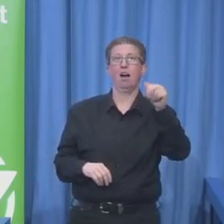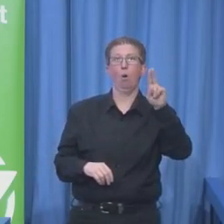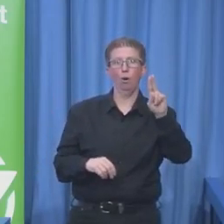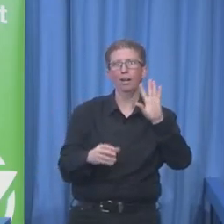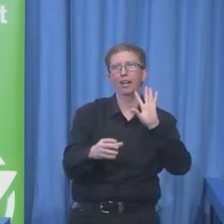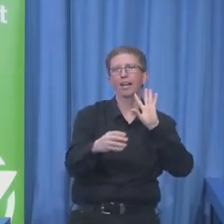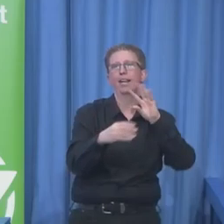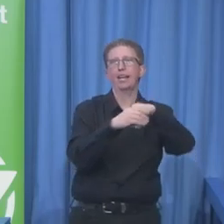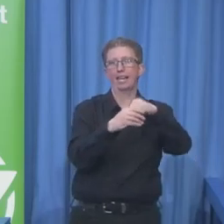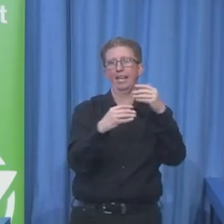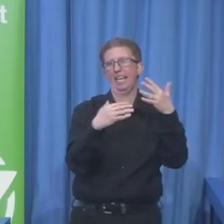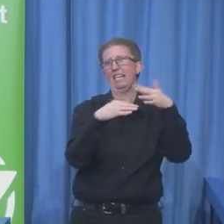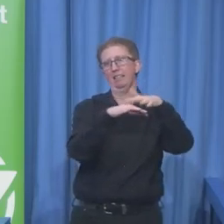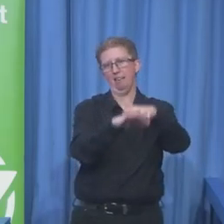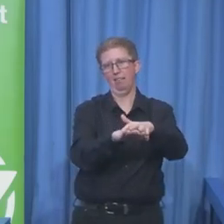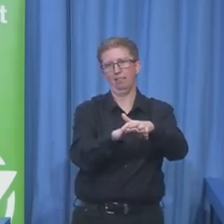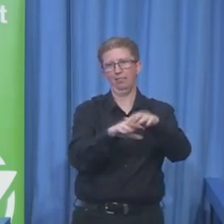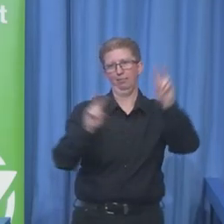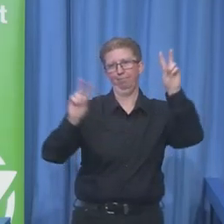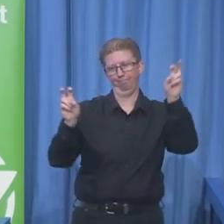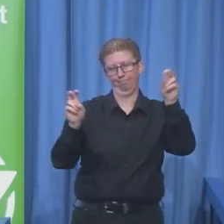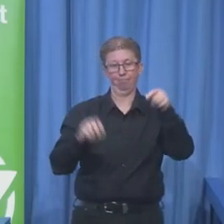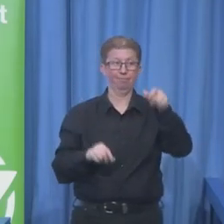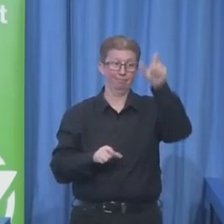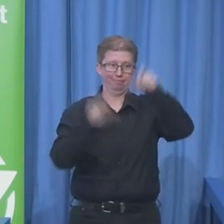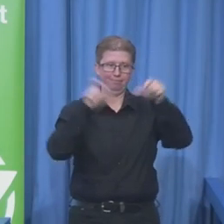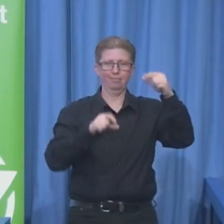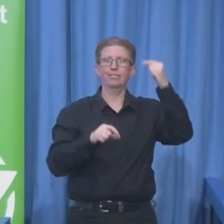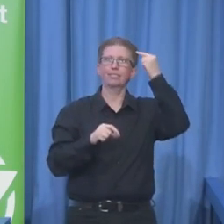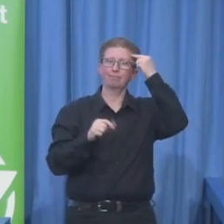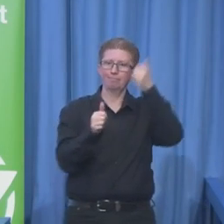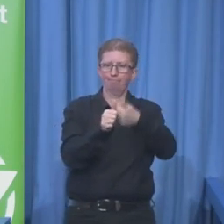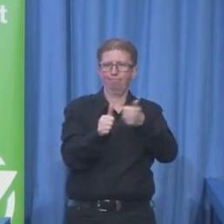intellectual disability are limited to sheltered workshops.